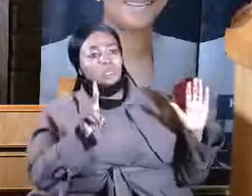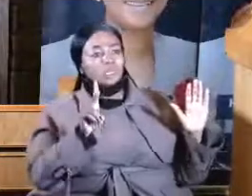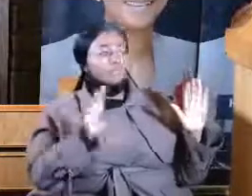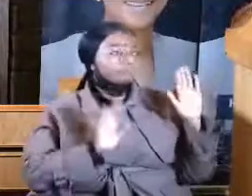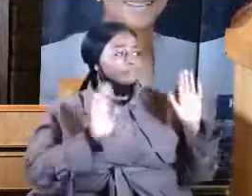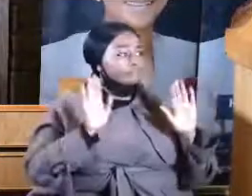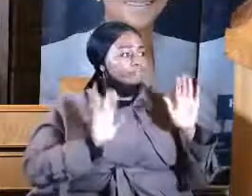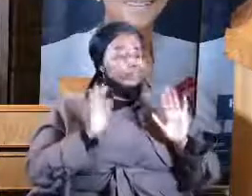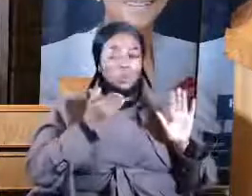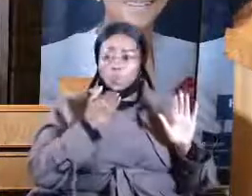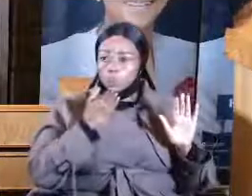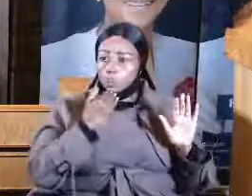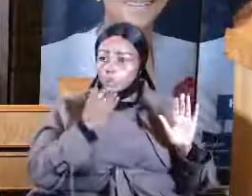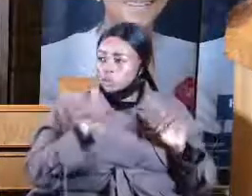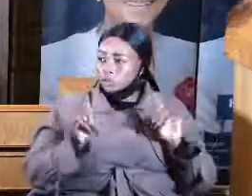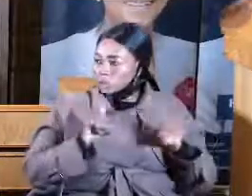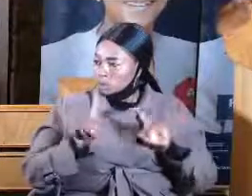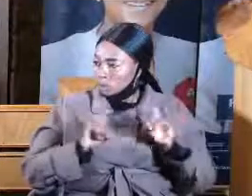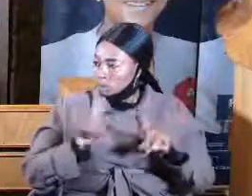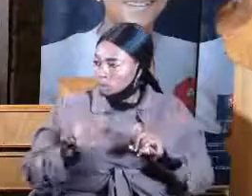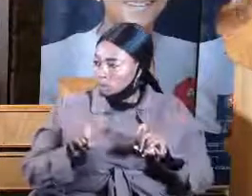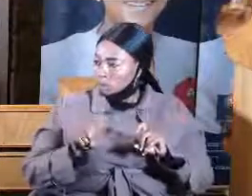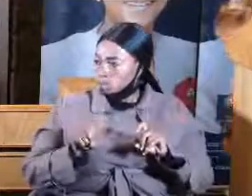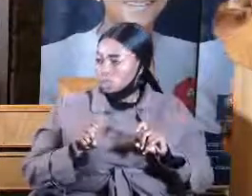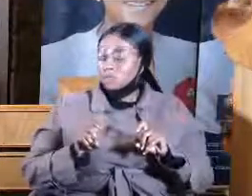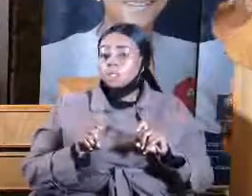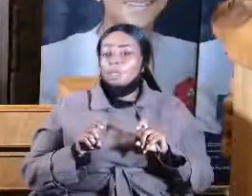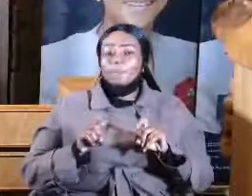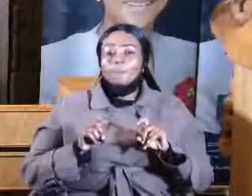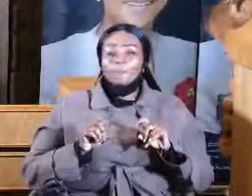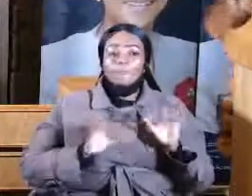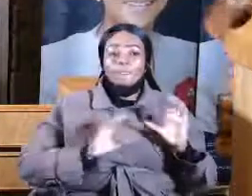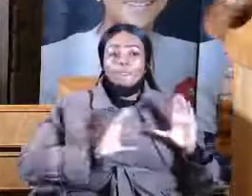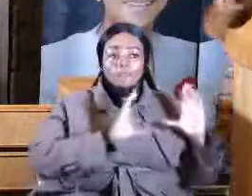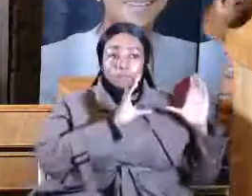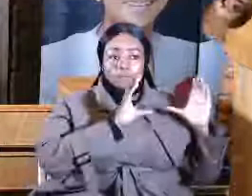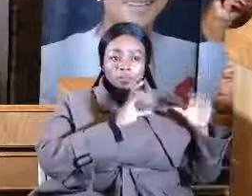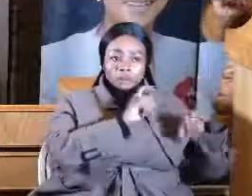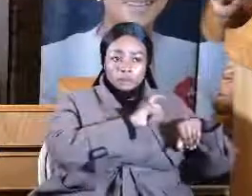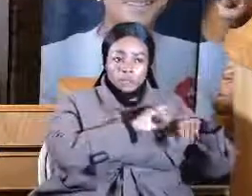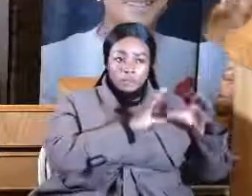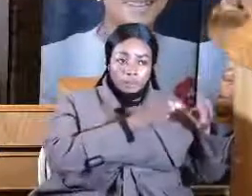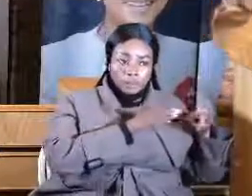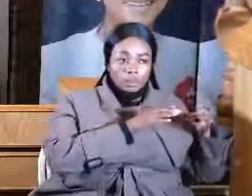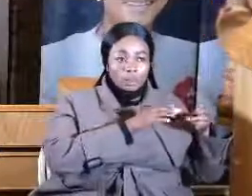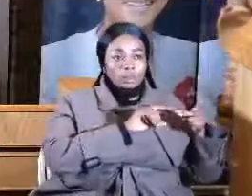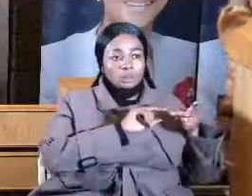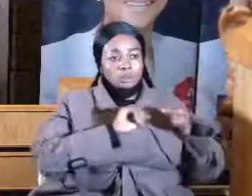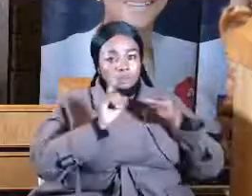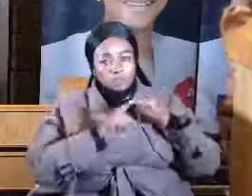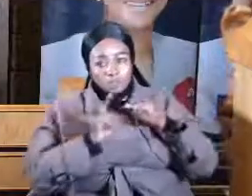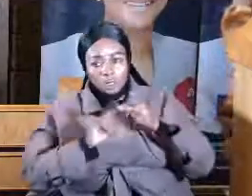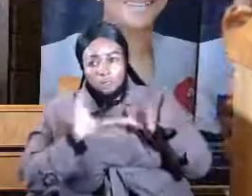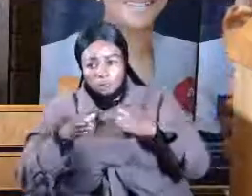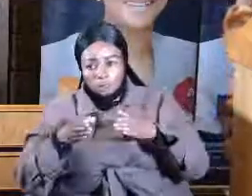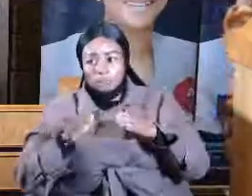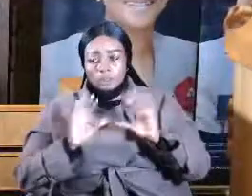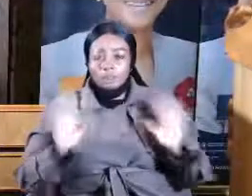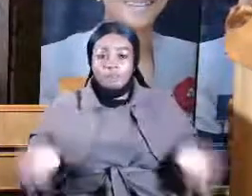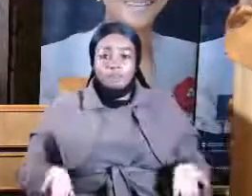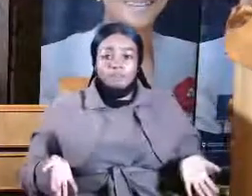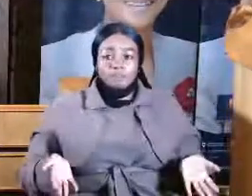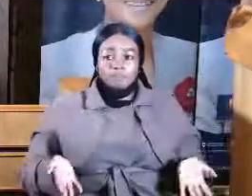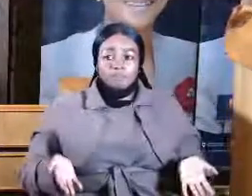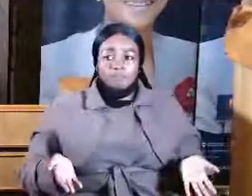asking questions. I'll take hands with rounds. The first round, second, and then that will be it. It doesn't